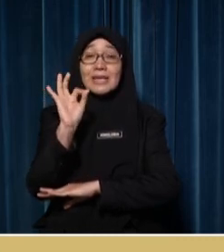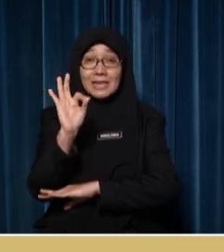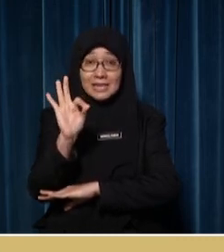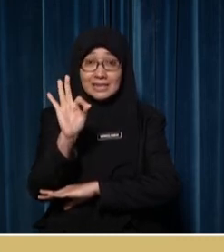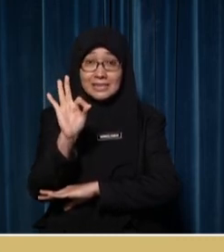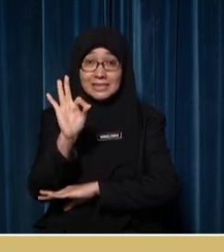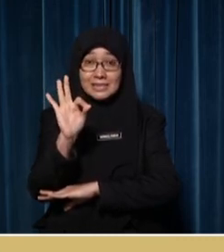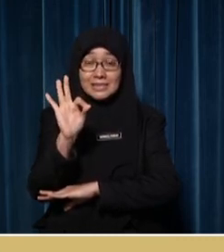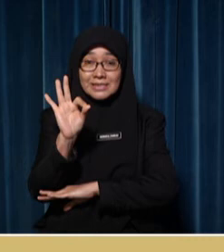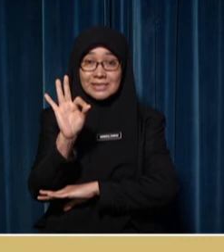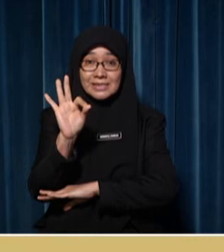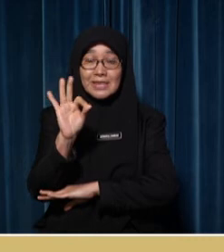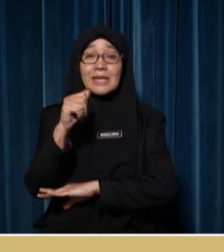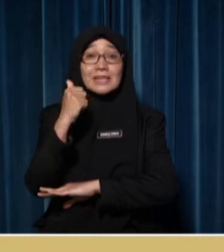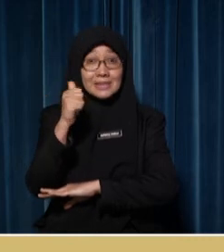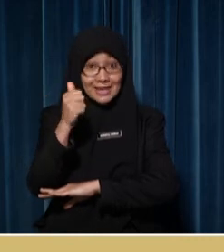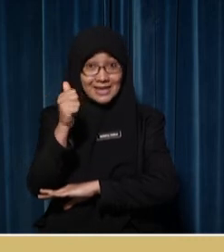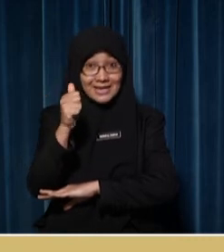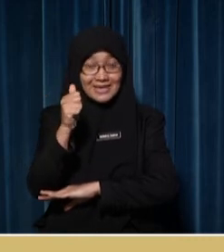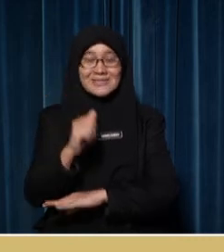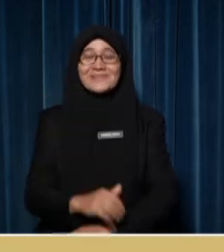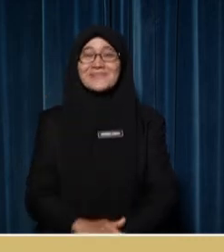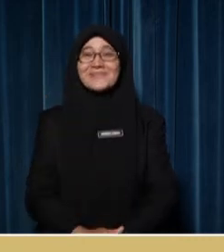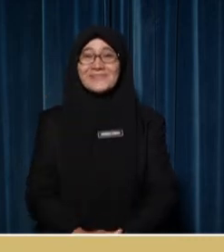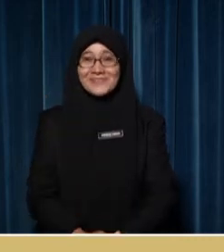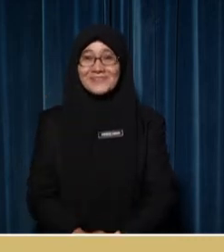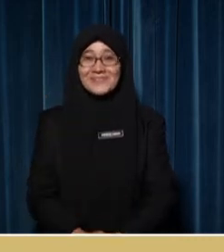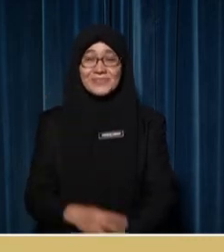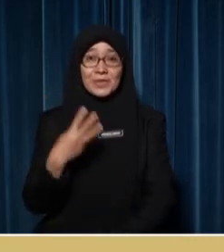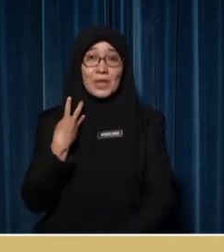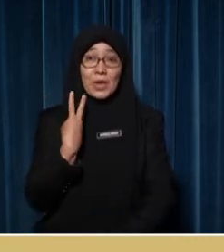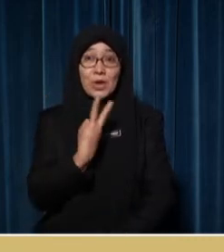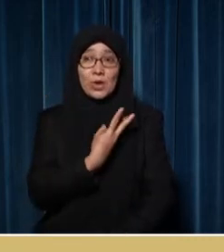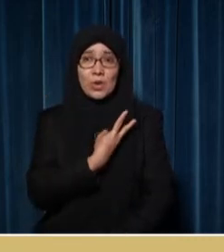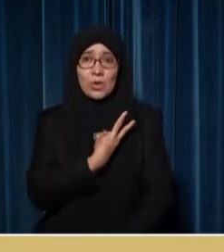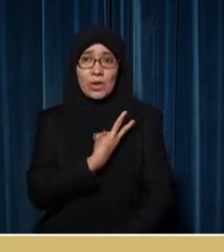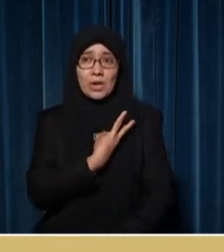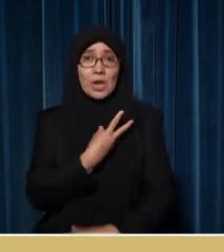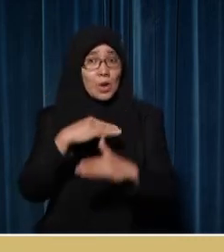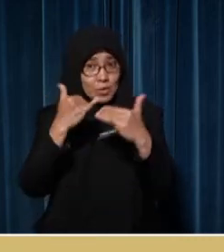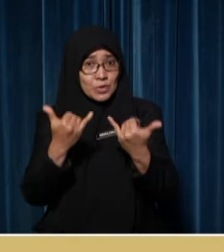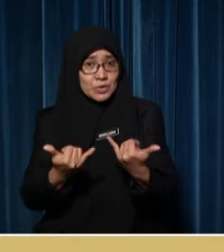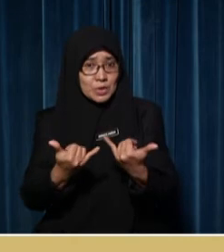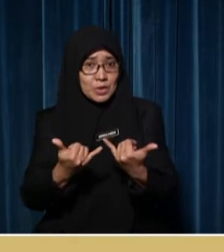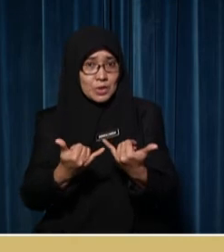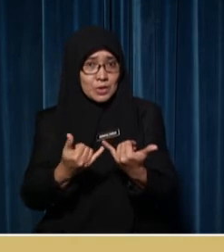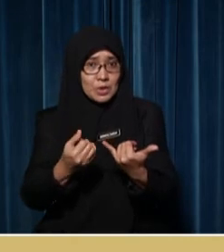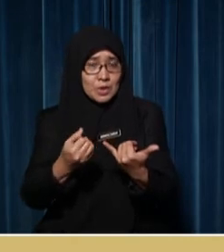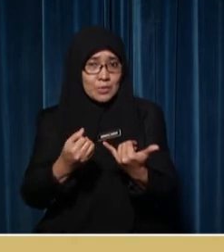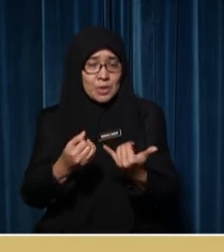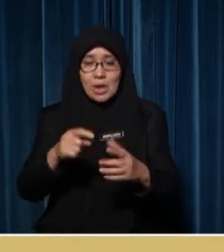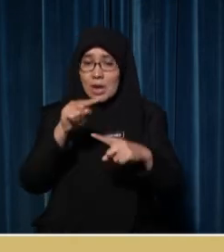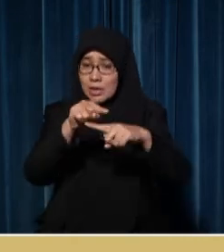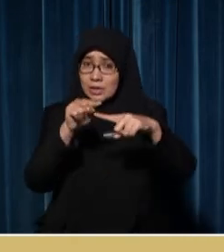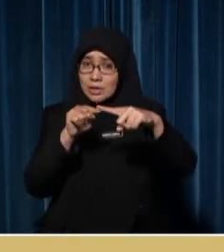9, 10. We are going to divide them